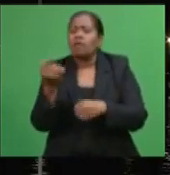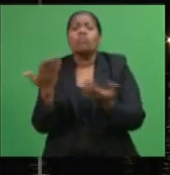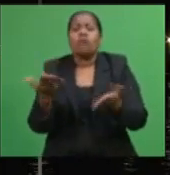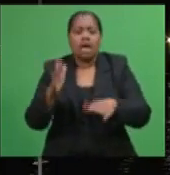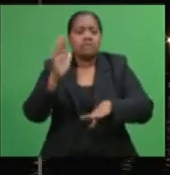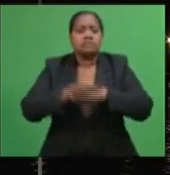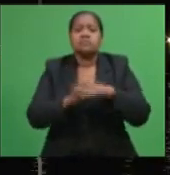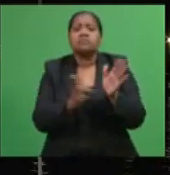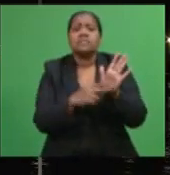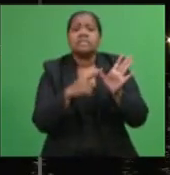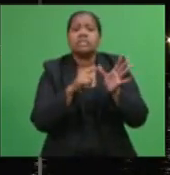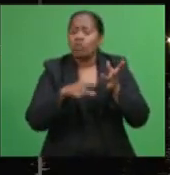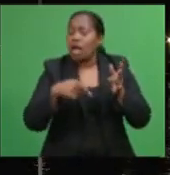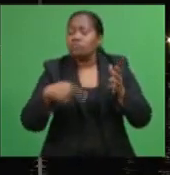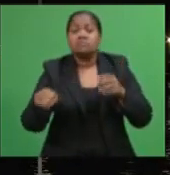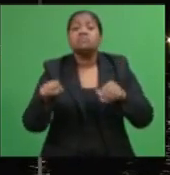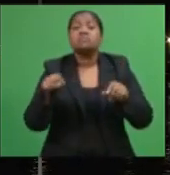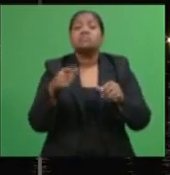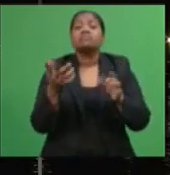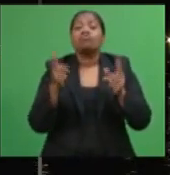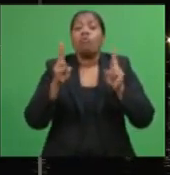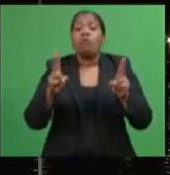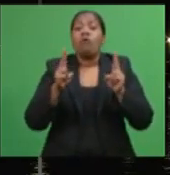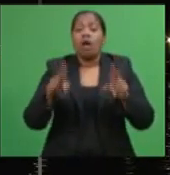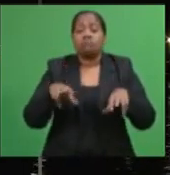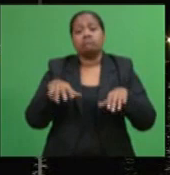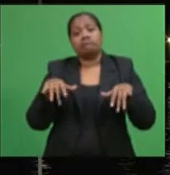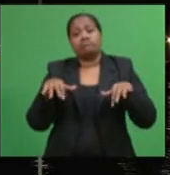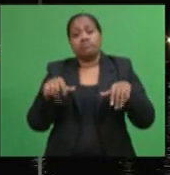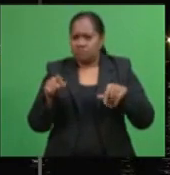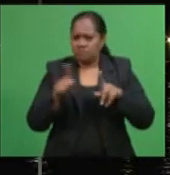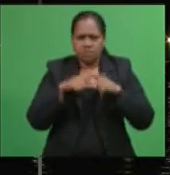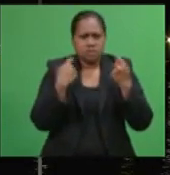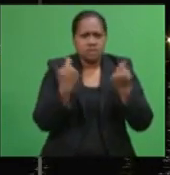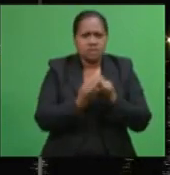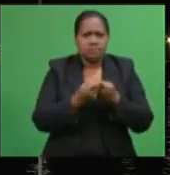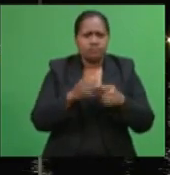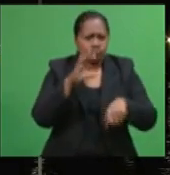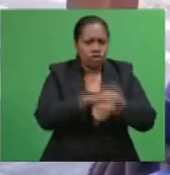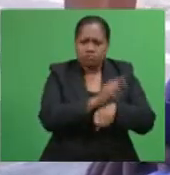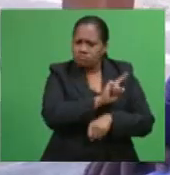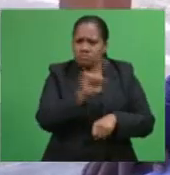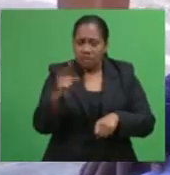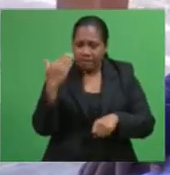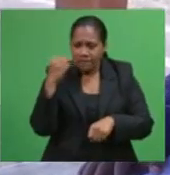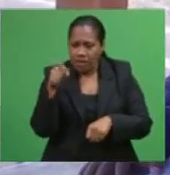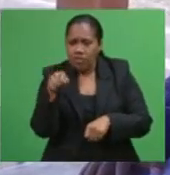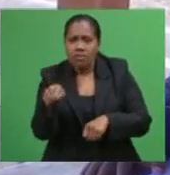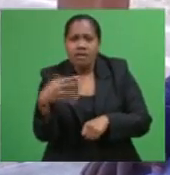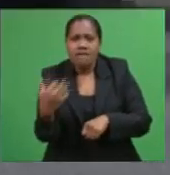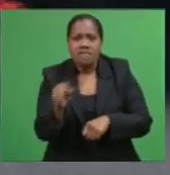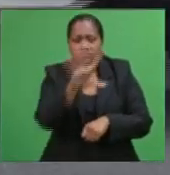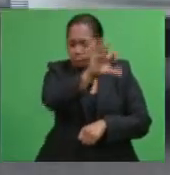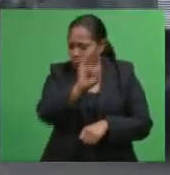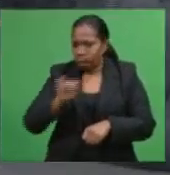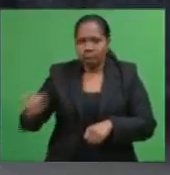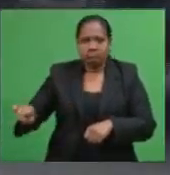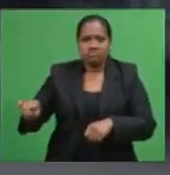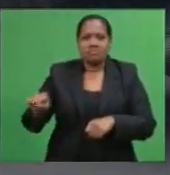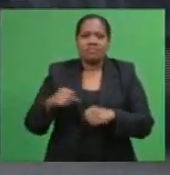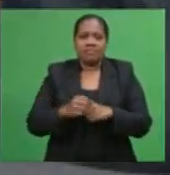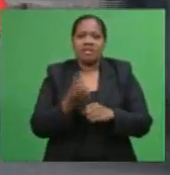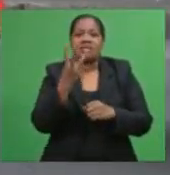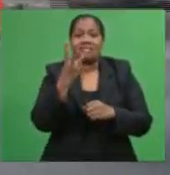Hall in Asinu during curfew hours by a team of officers on patrol. A 17-year-old was also arrested with 3